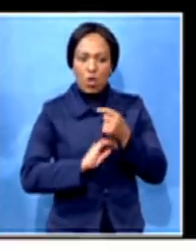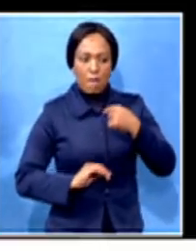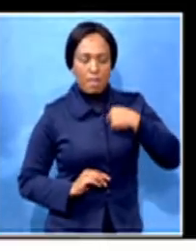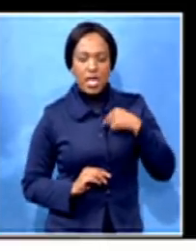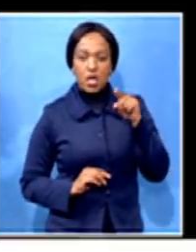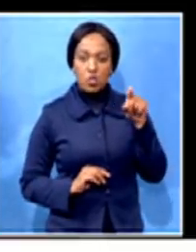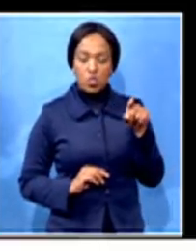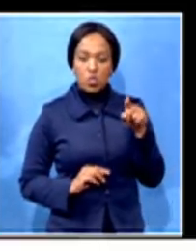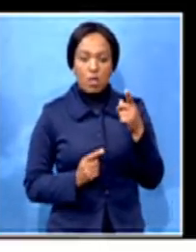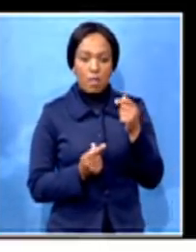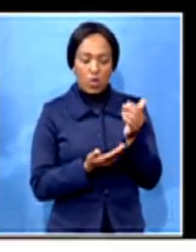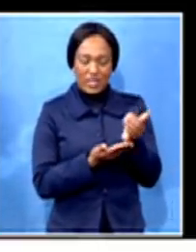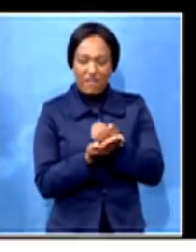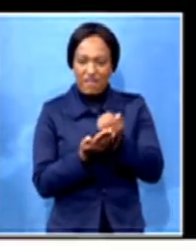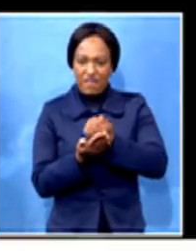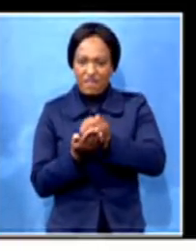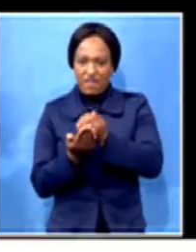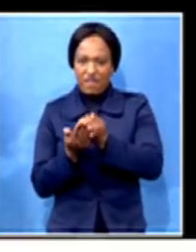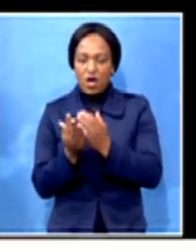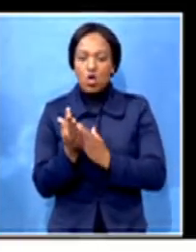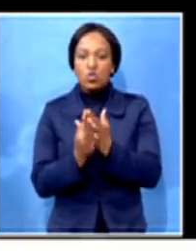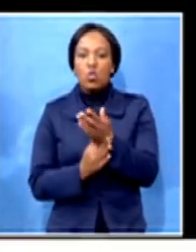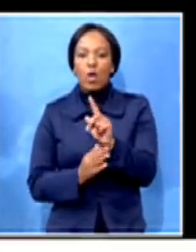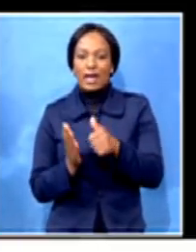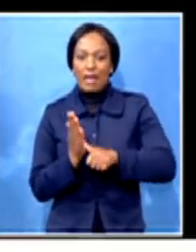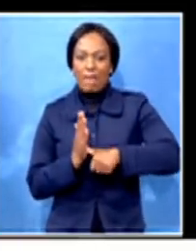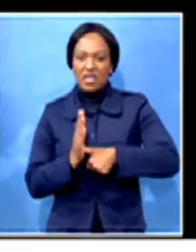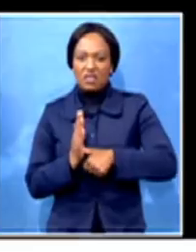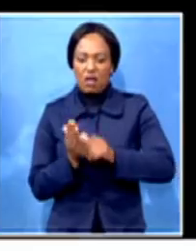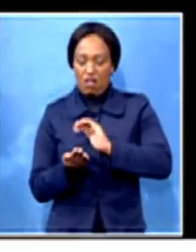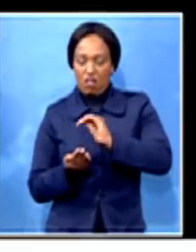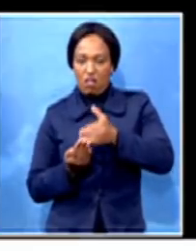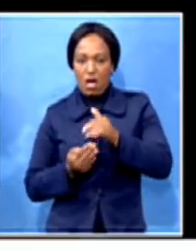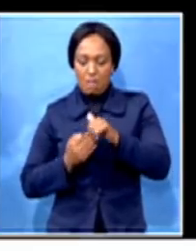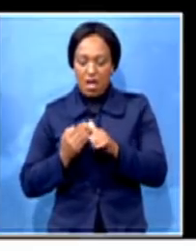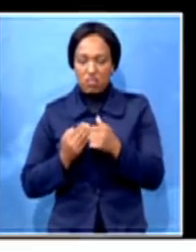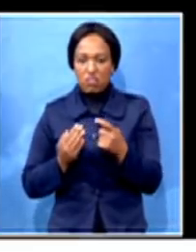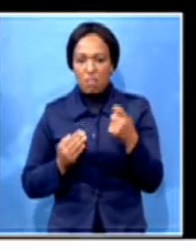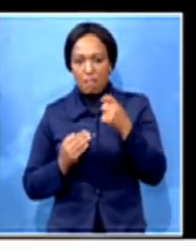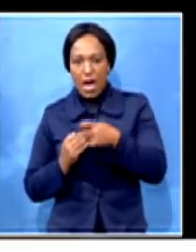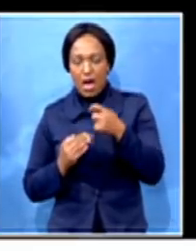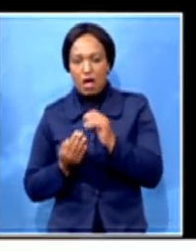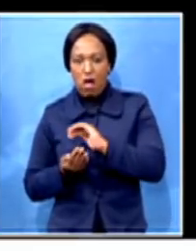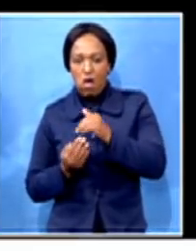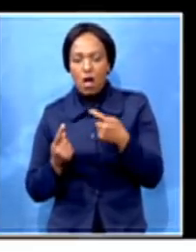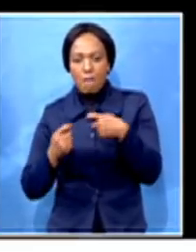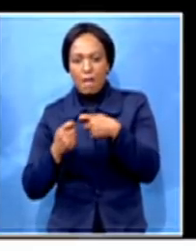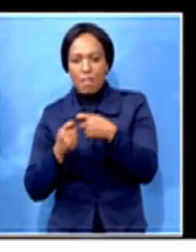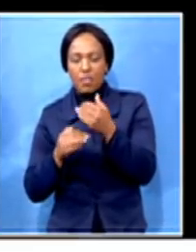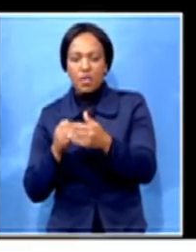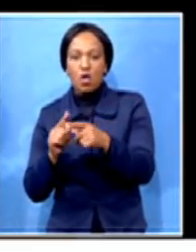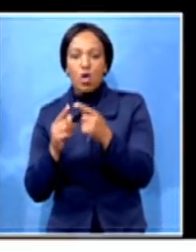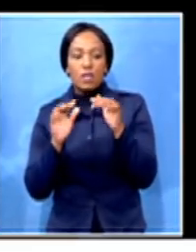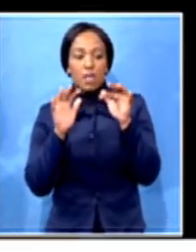for a life of retirement through the pension system that we have in the country, the people that manage those finances cannot